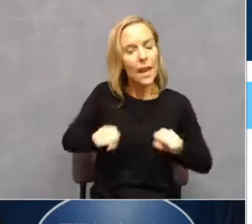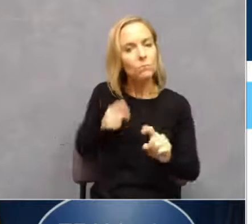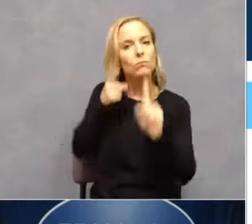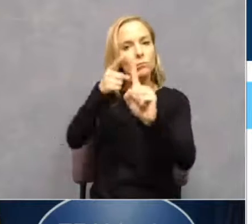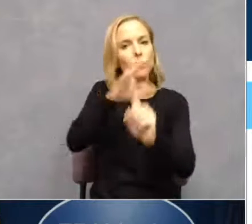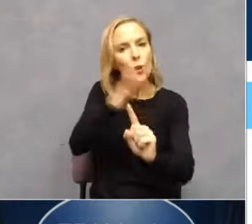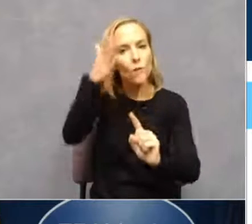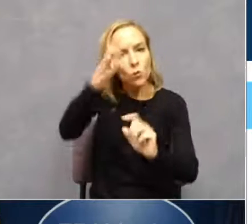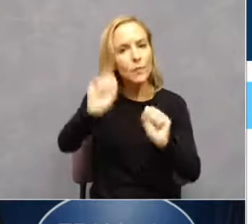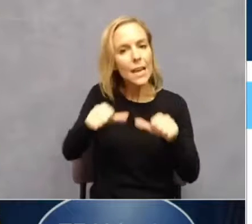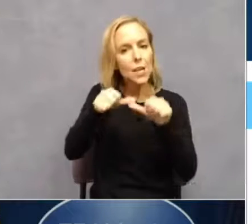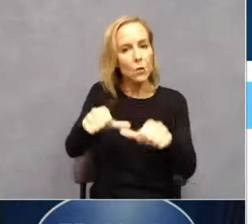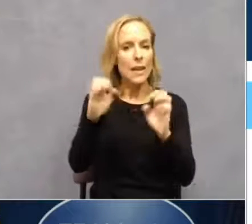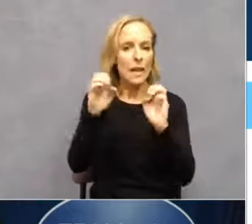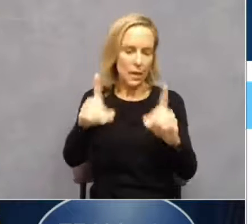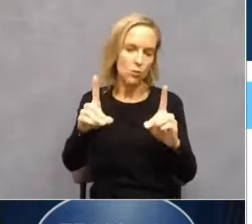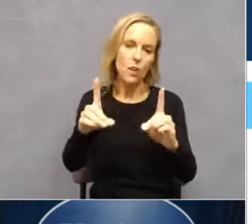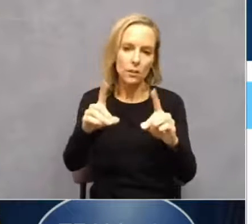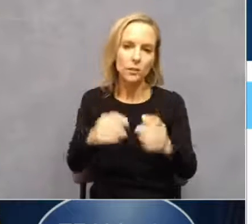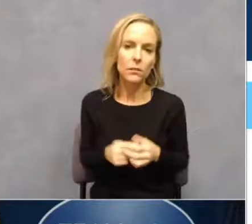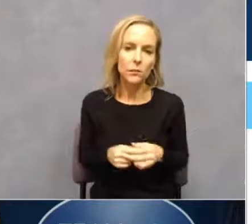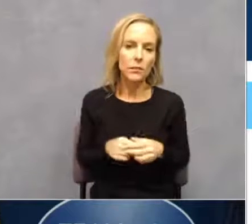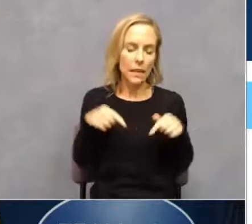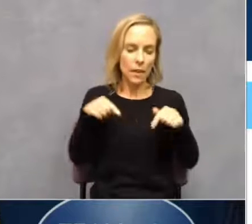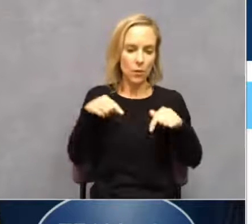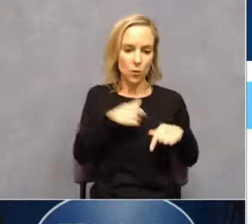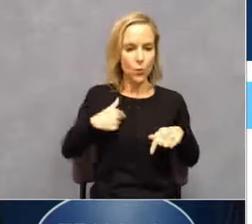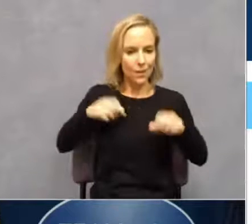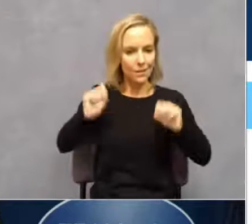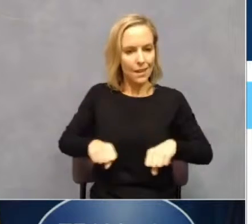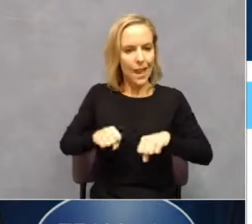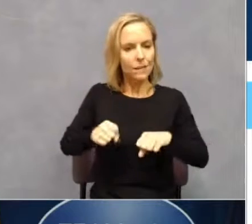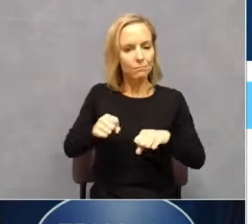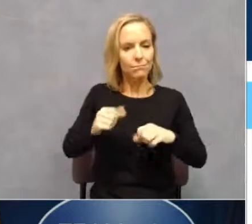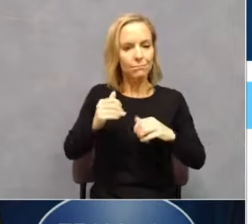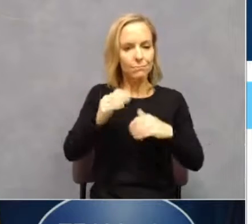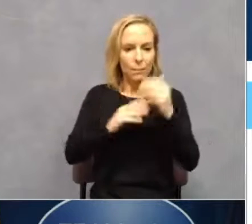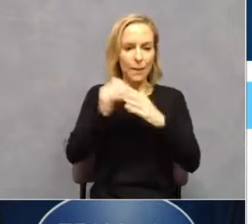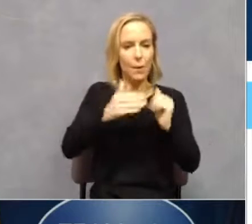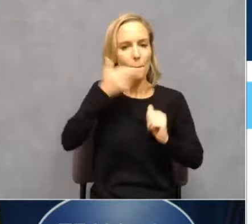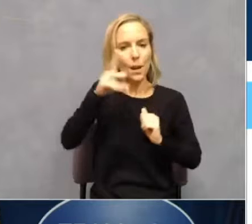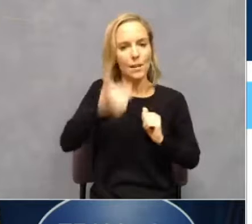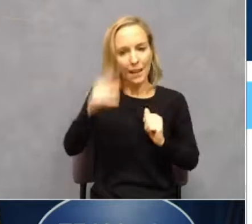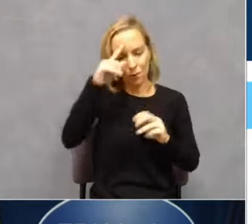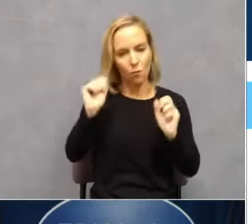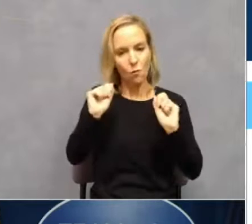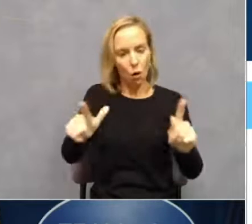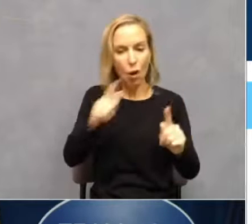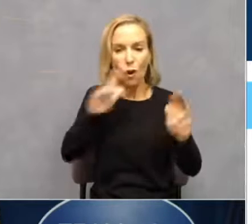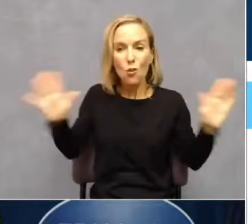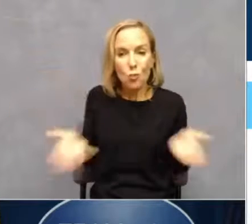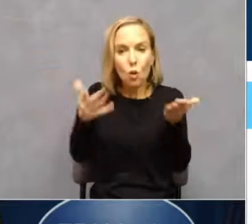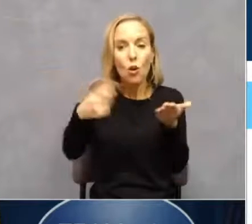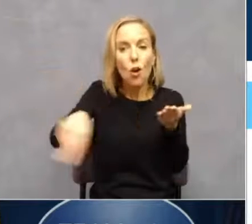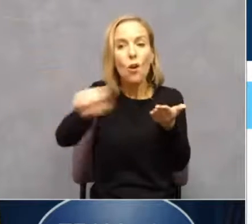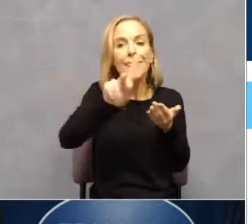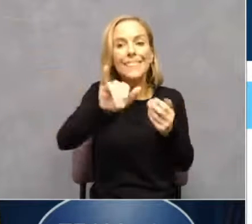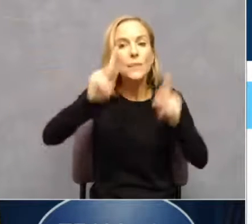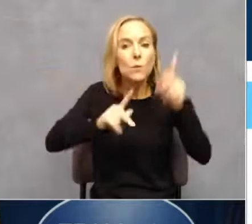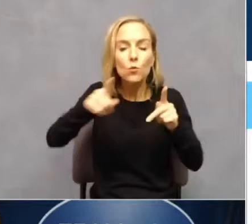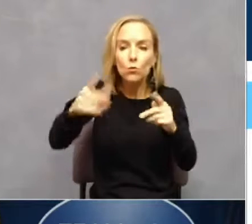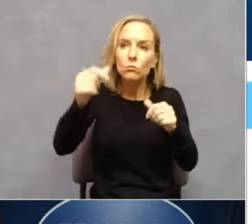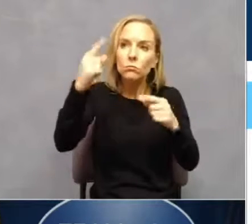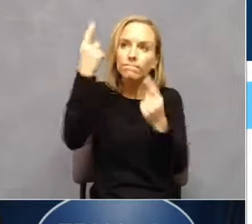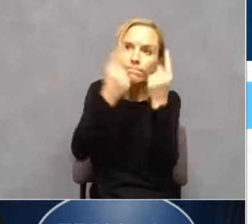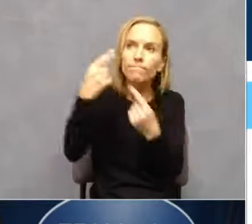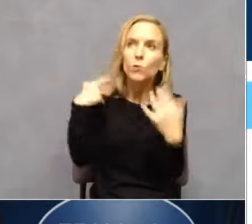education. This is one way we will build a better Kentucky for everyone. I urge all Kentuckians who are thinking about continuing their